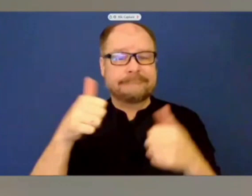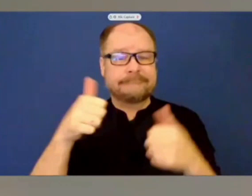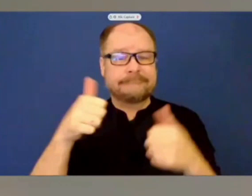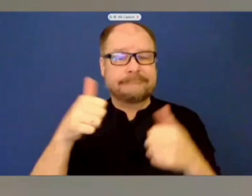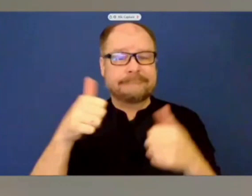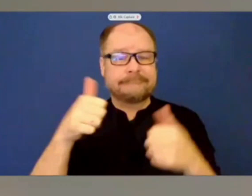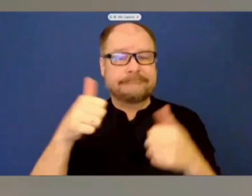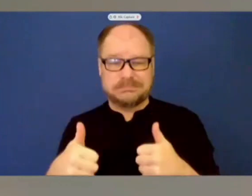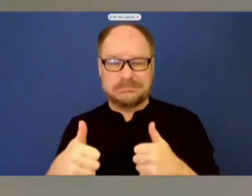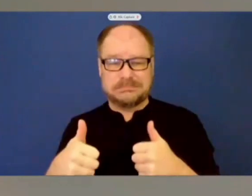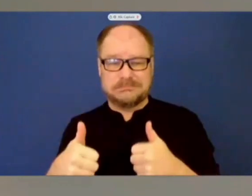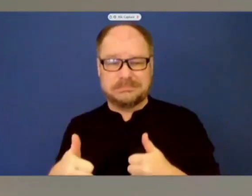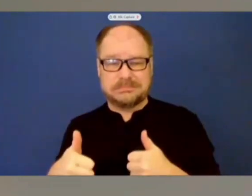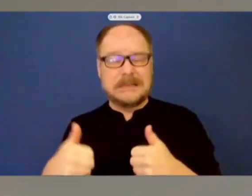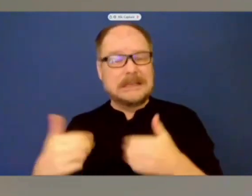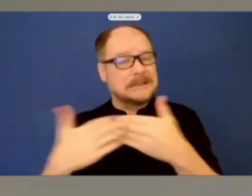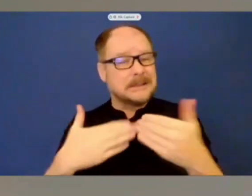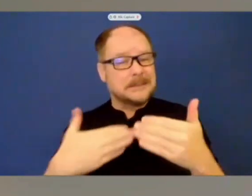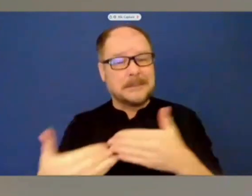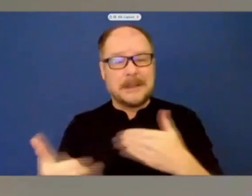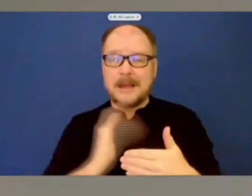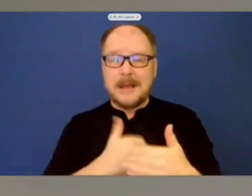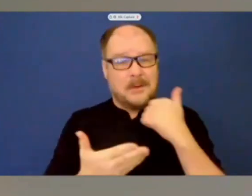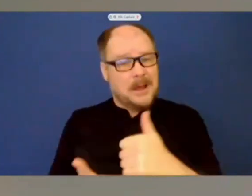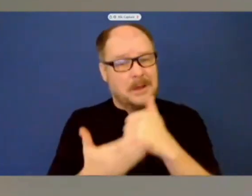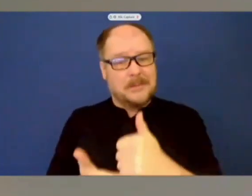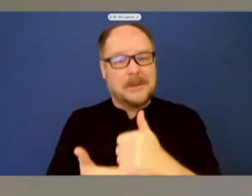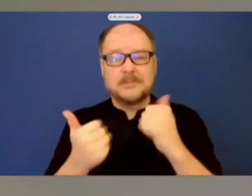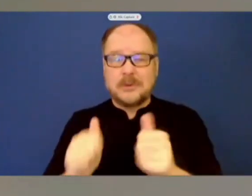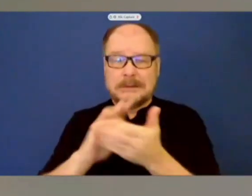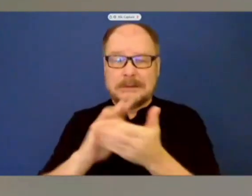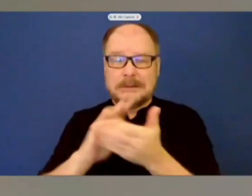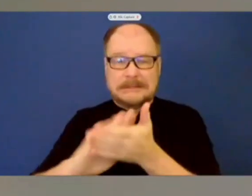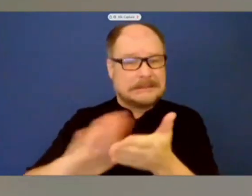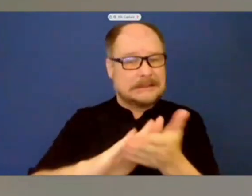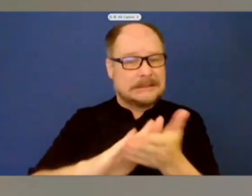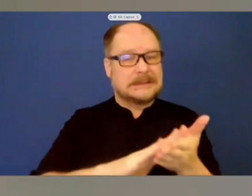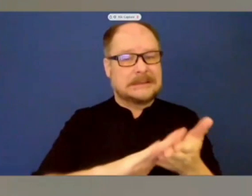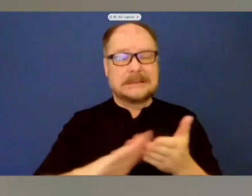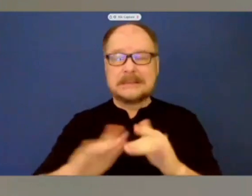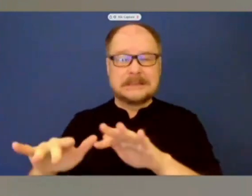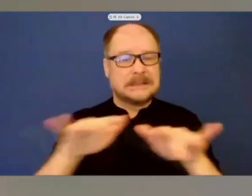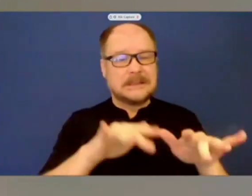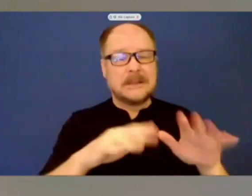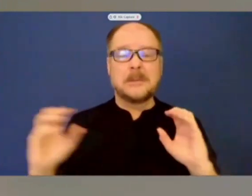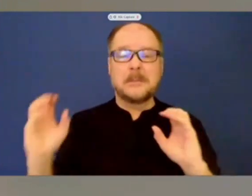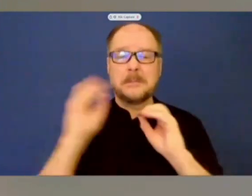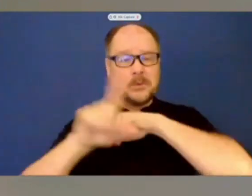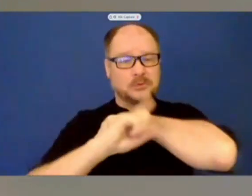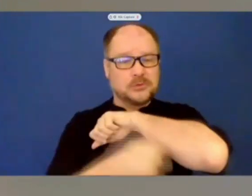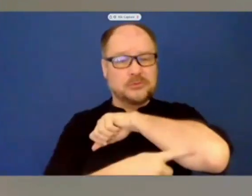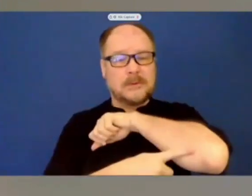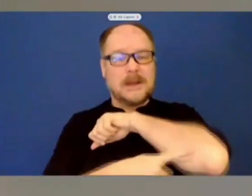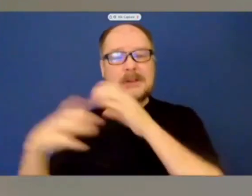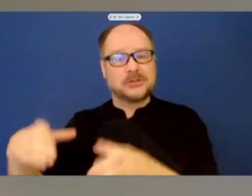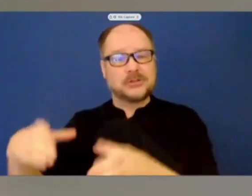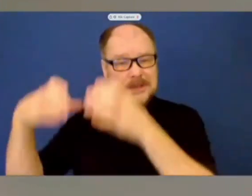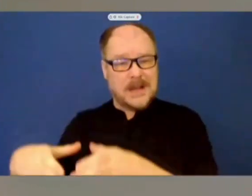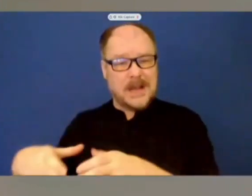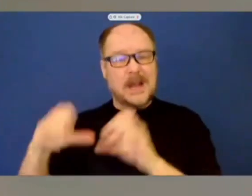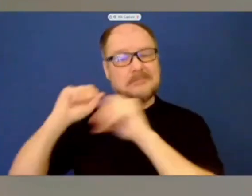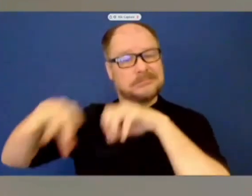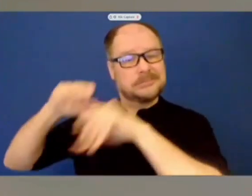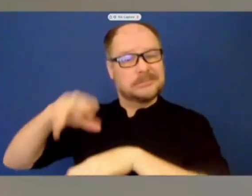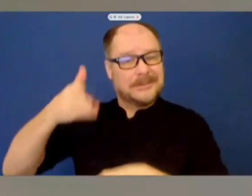regardless of the efforts that have been made to try to clean it up. Additional trash cans have been put out. They're cleaning